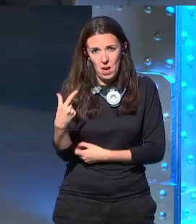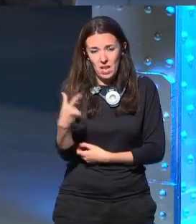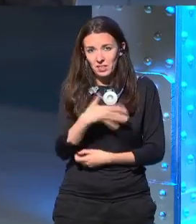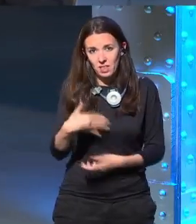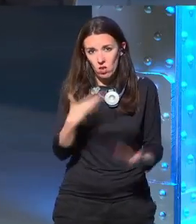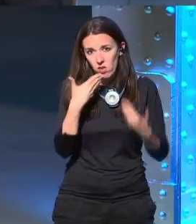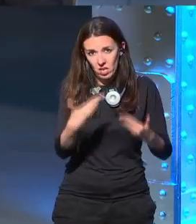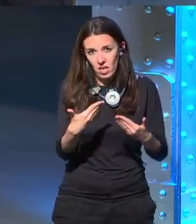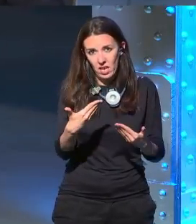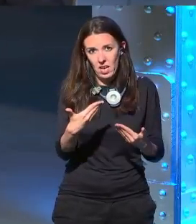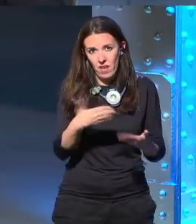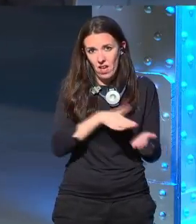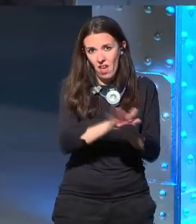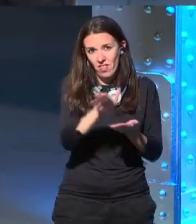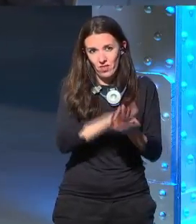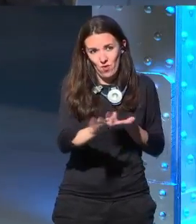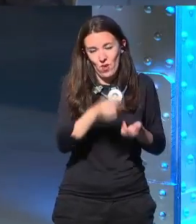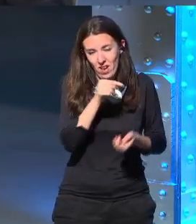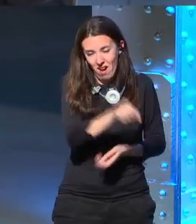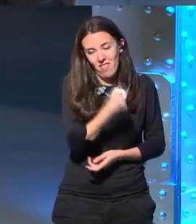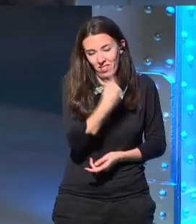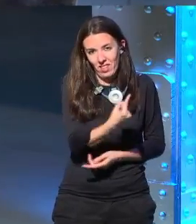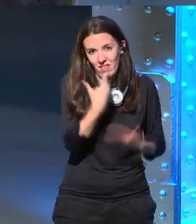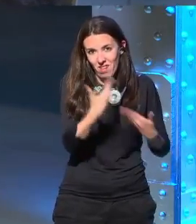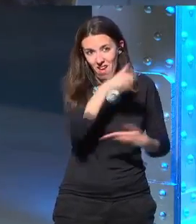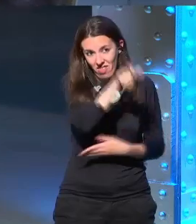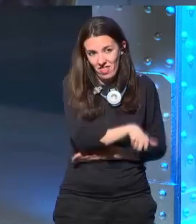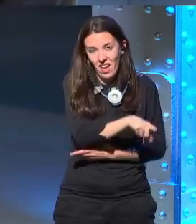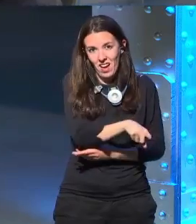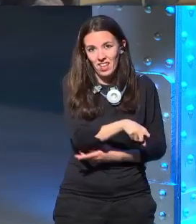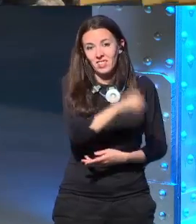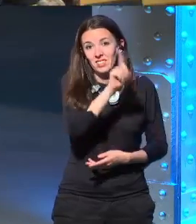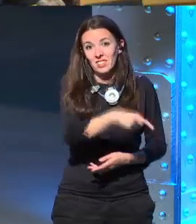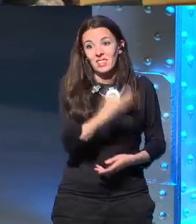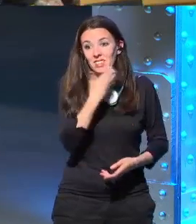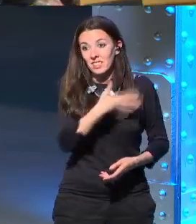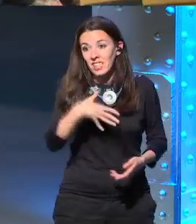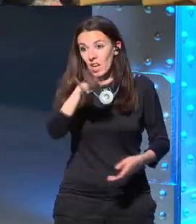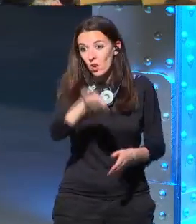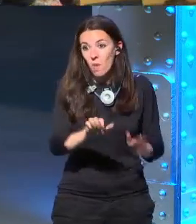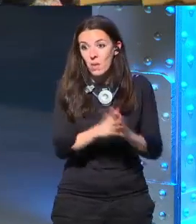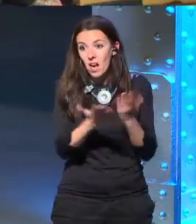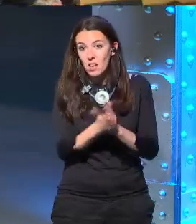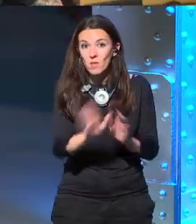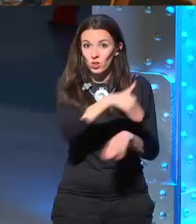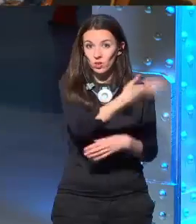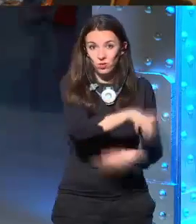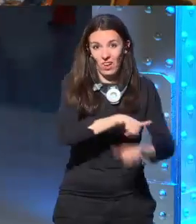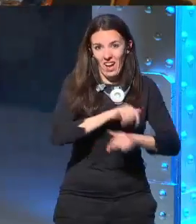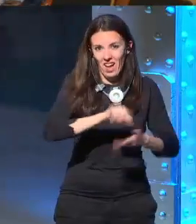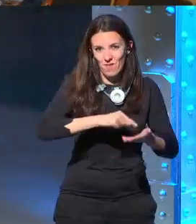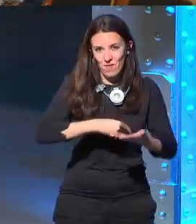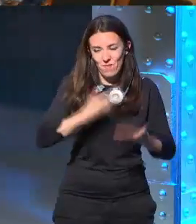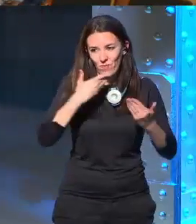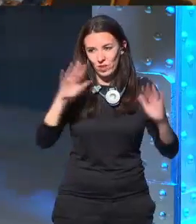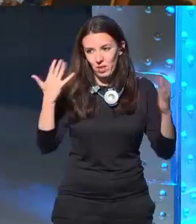publisher and tell them I'll sit out there and sign books if you buy them. Muchas gracias. Okay.